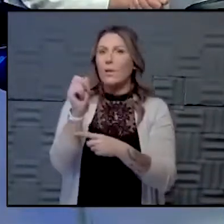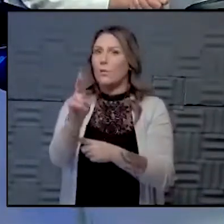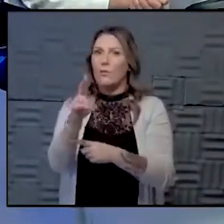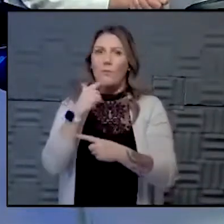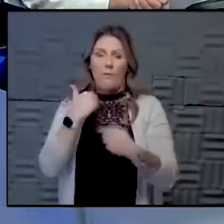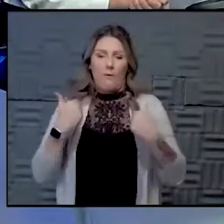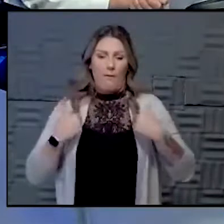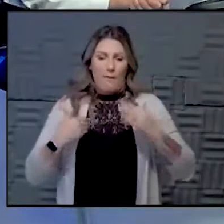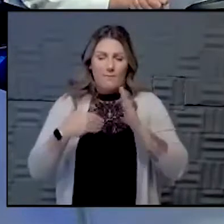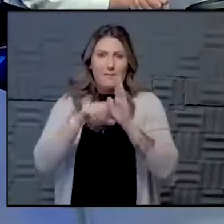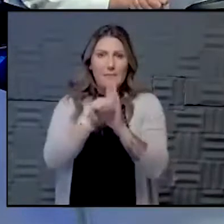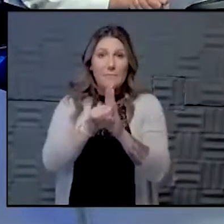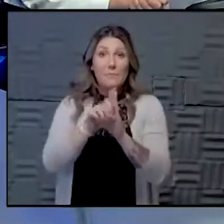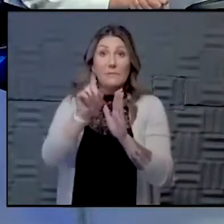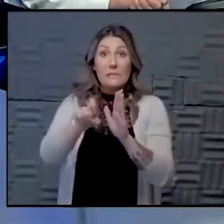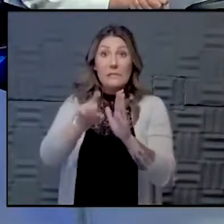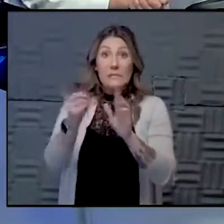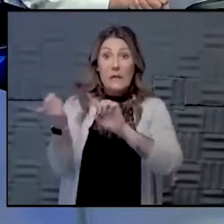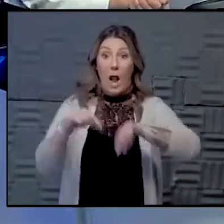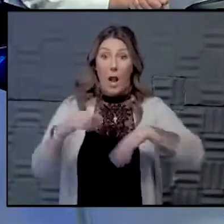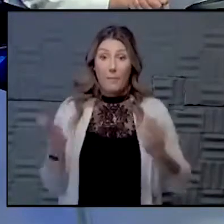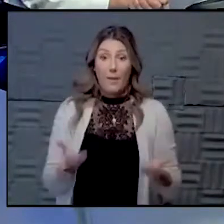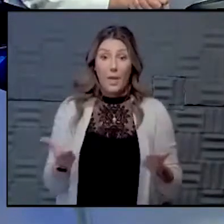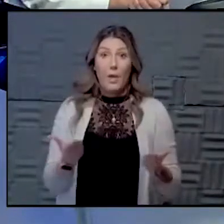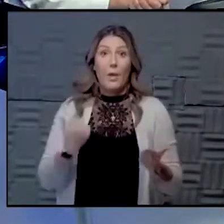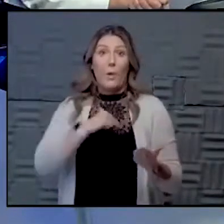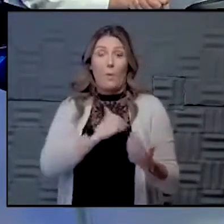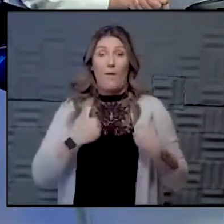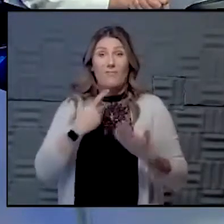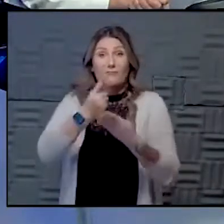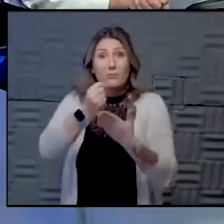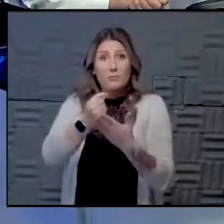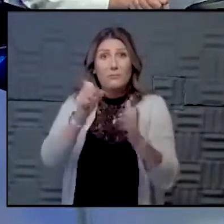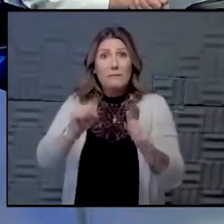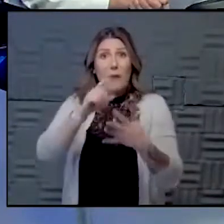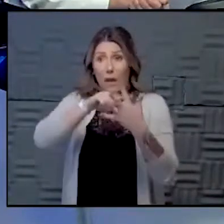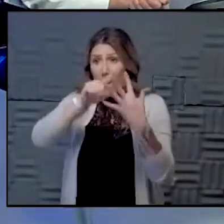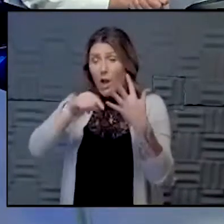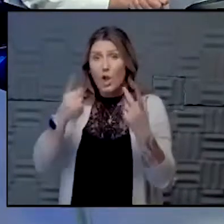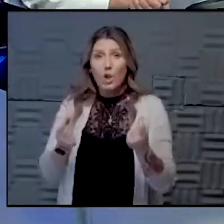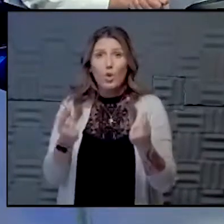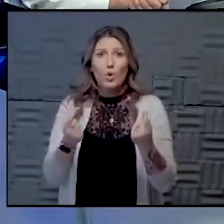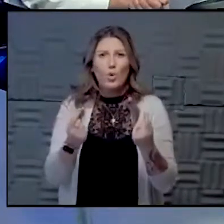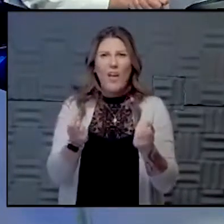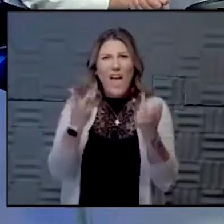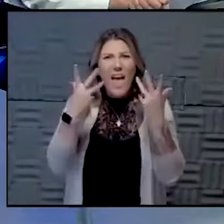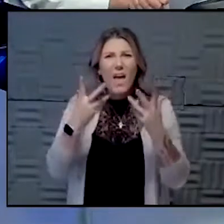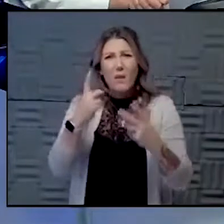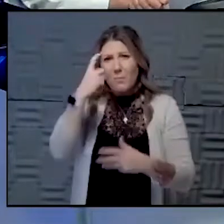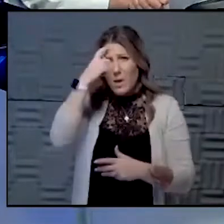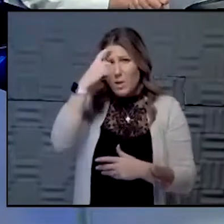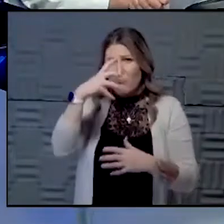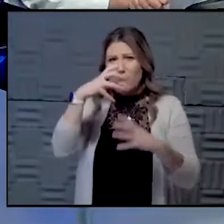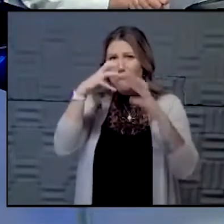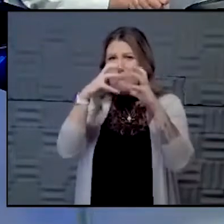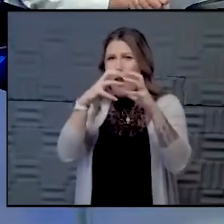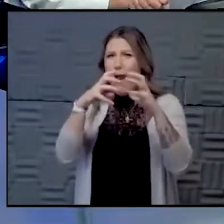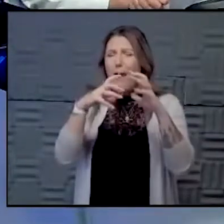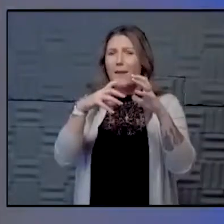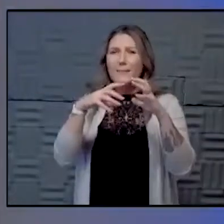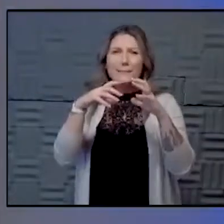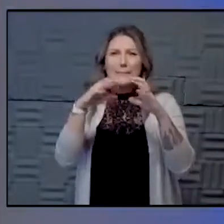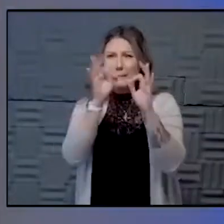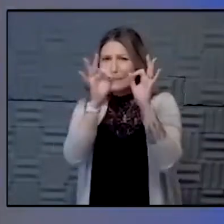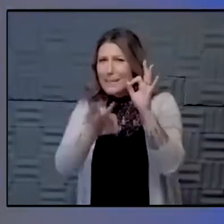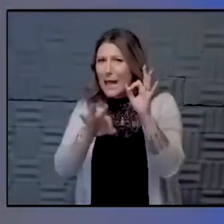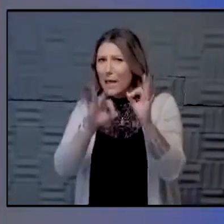these symptoms, you got to get here because Right. we have things we can do. Exactly. But if you wait too long, we're losing. How many brain cells do we have to lose altogether? What's the